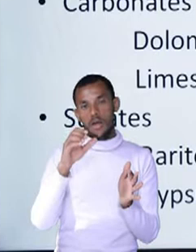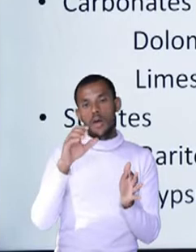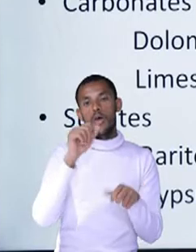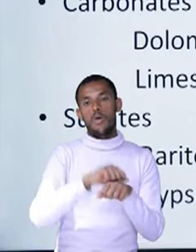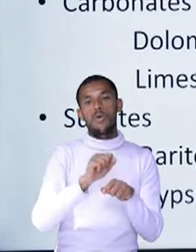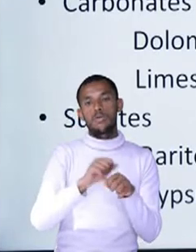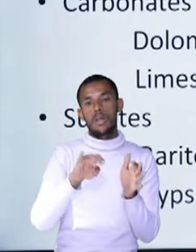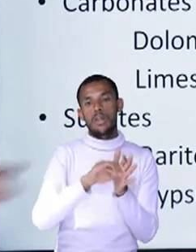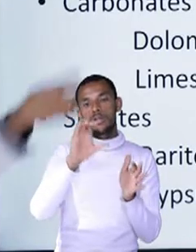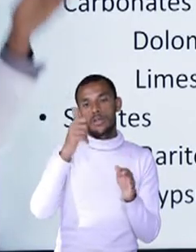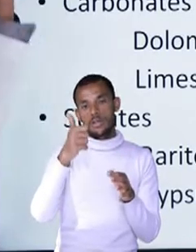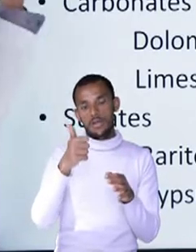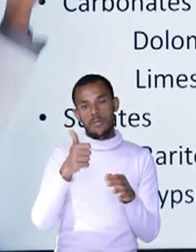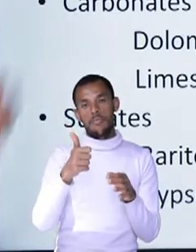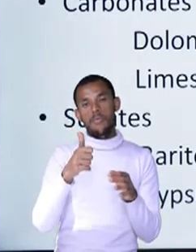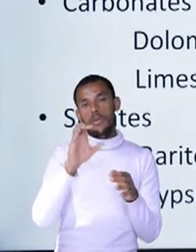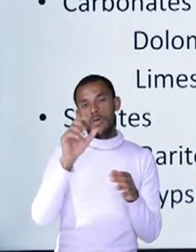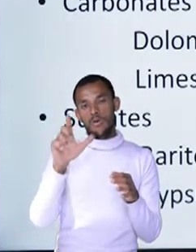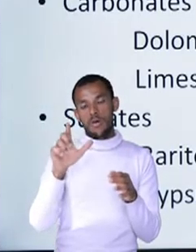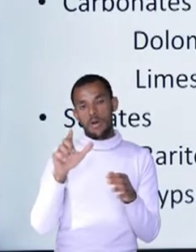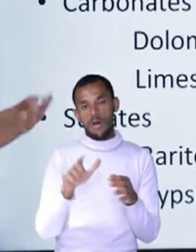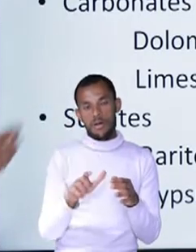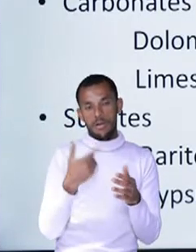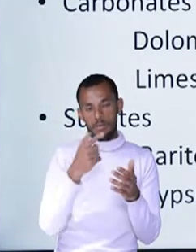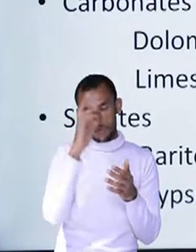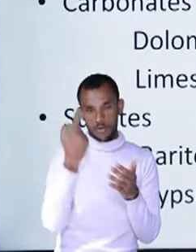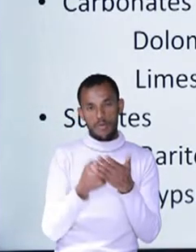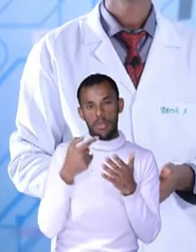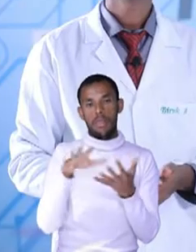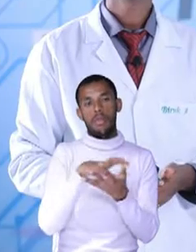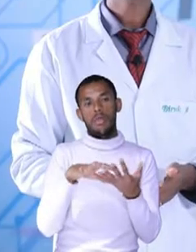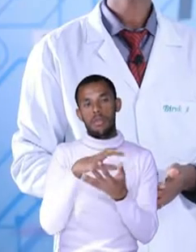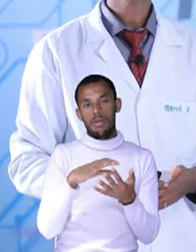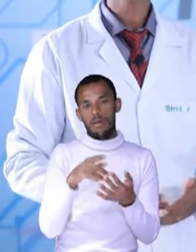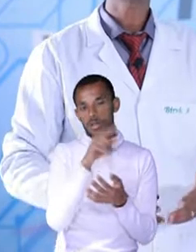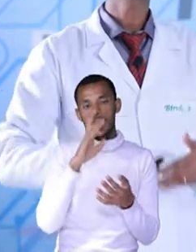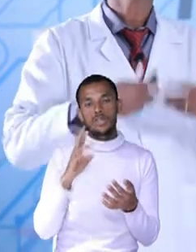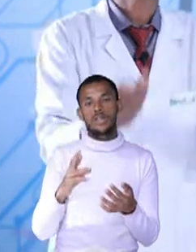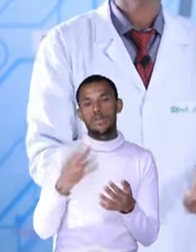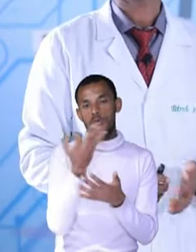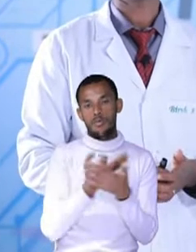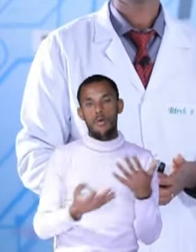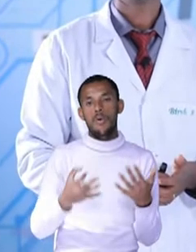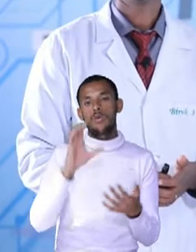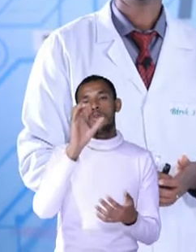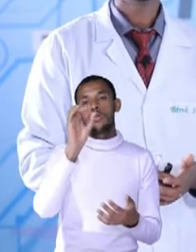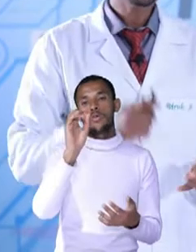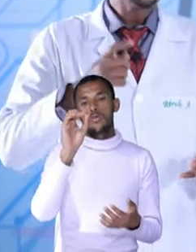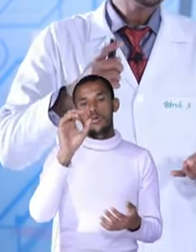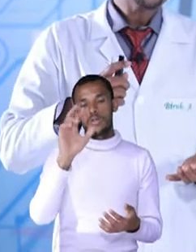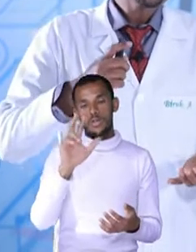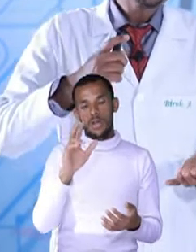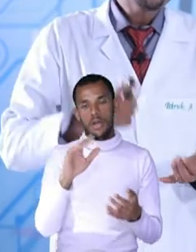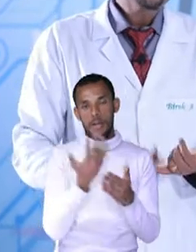salt, calcium chloride, exists in the forms of halides because of its reactivity. The other one is in the forms of carbonates,